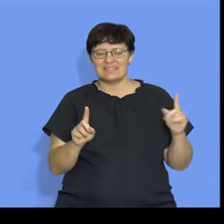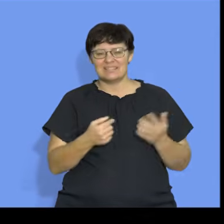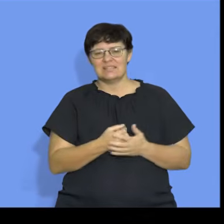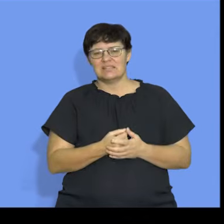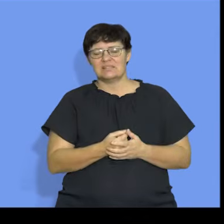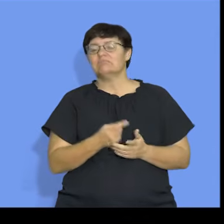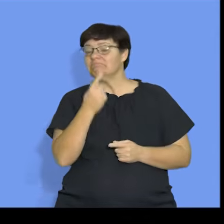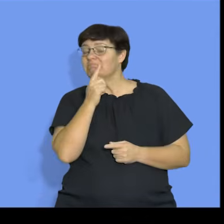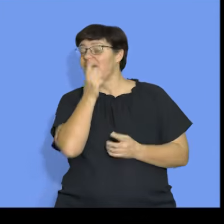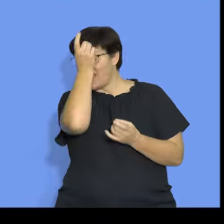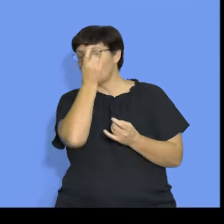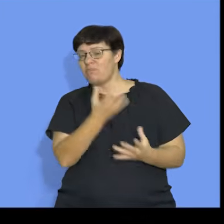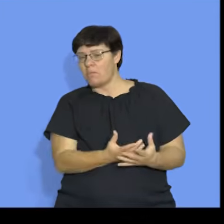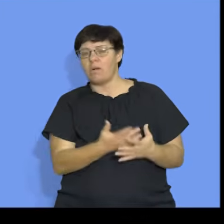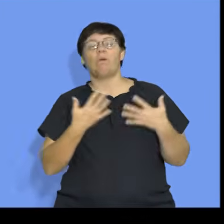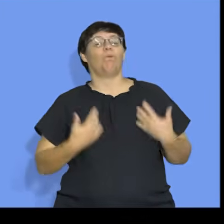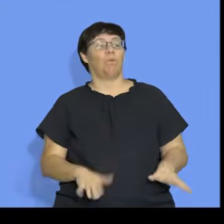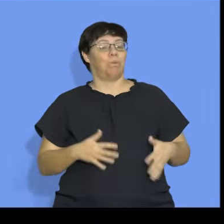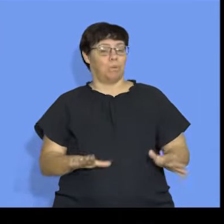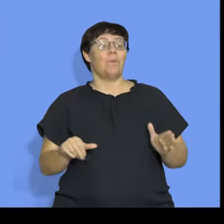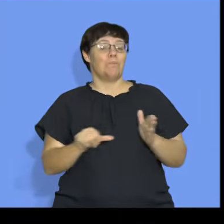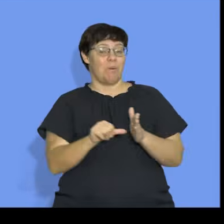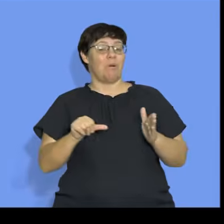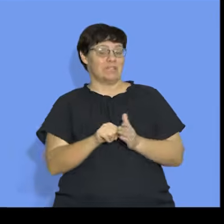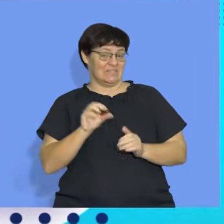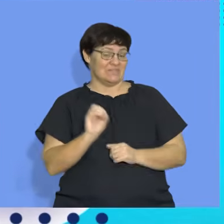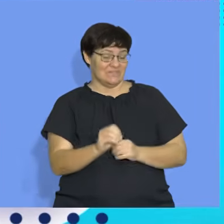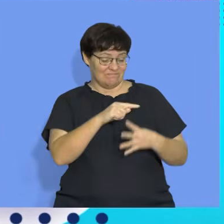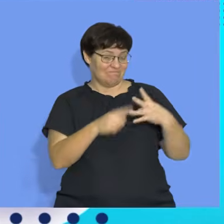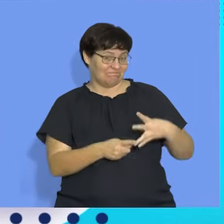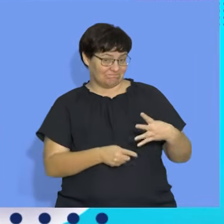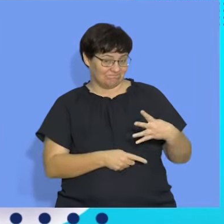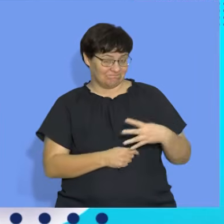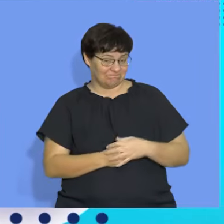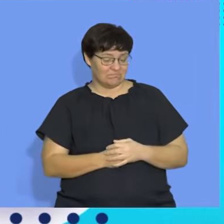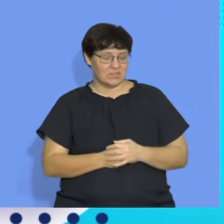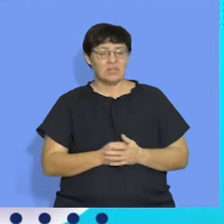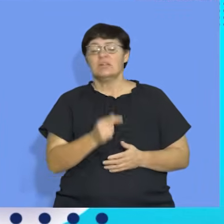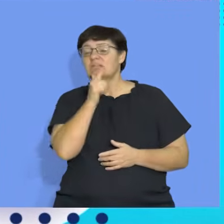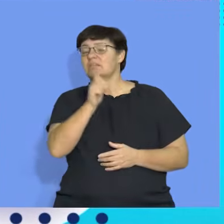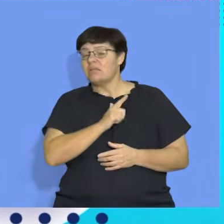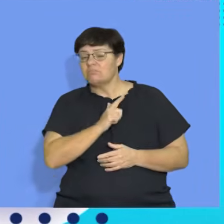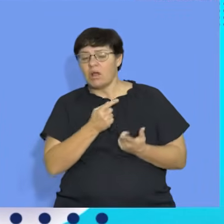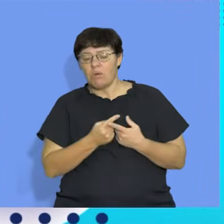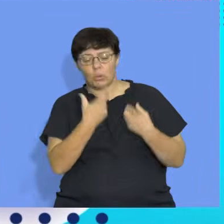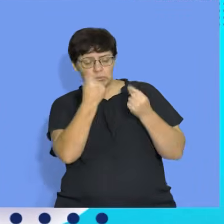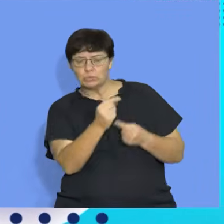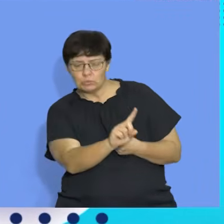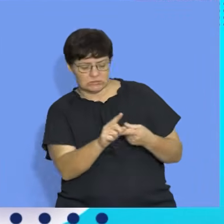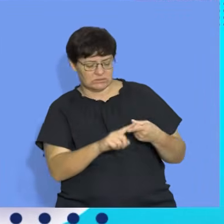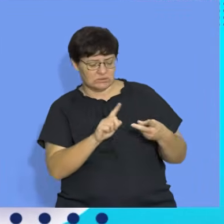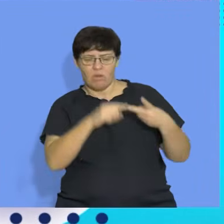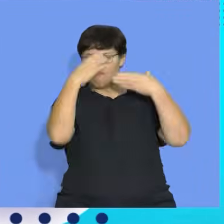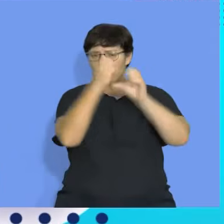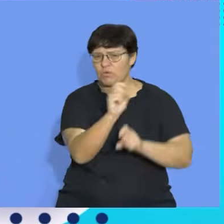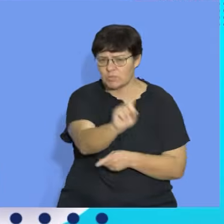also tells you how important microorganisms are. The mind map tells us where we're going, what do we need to concentrate